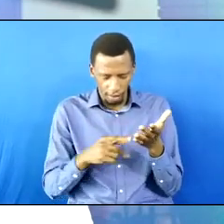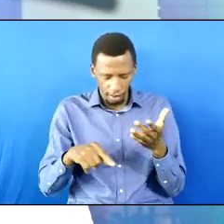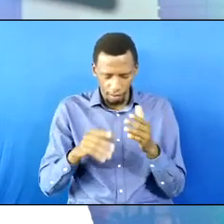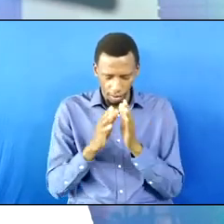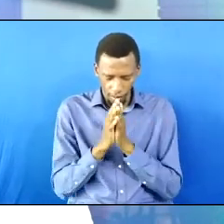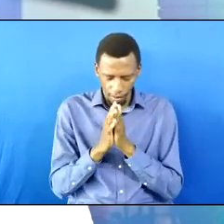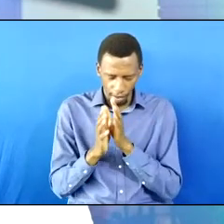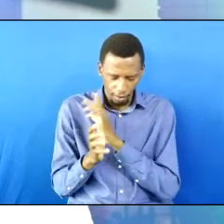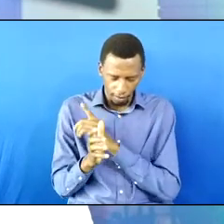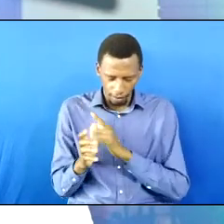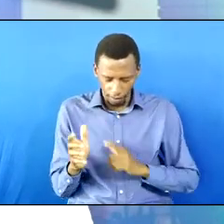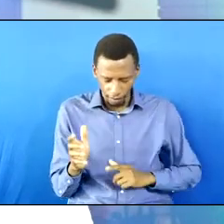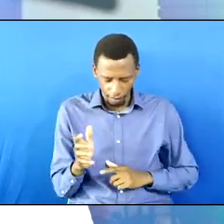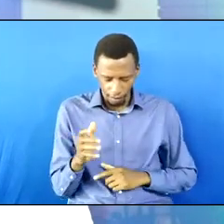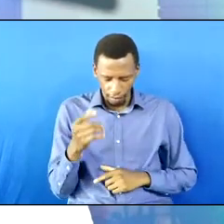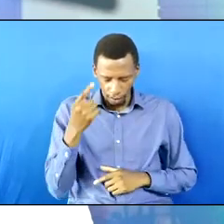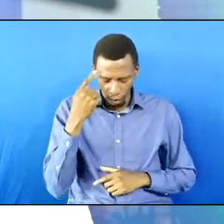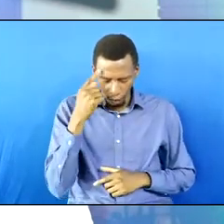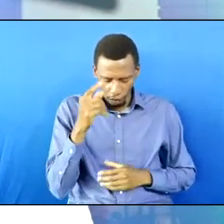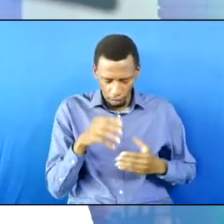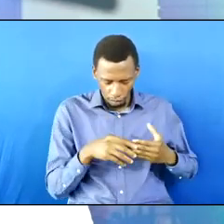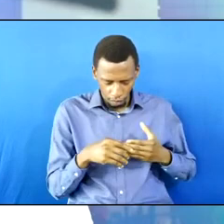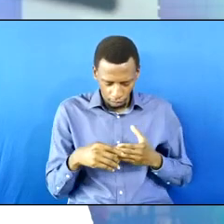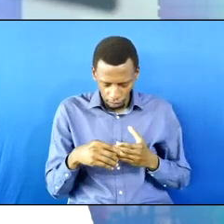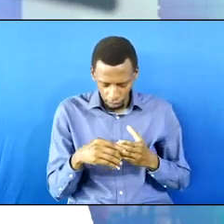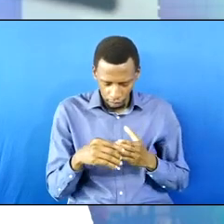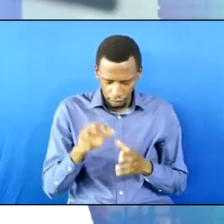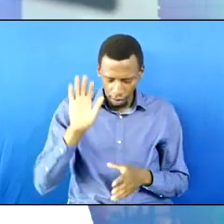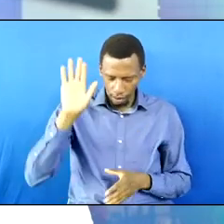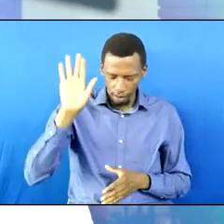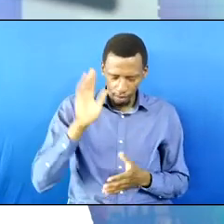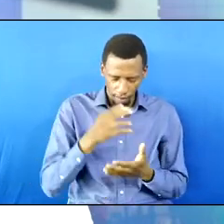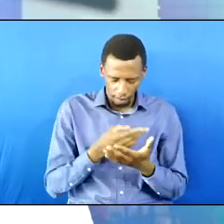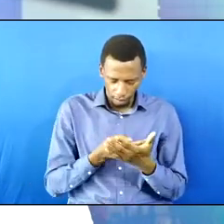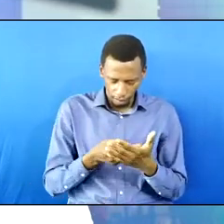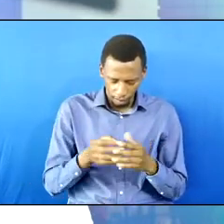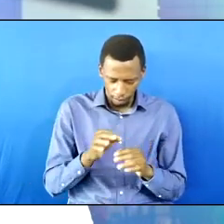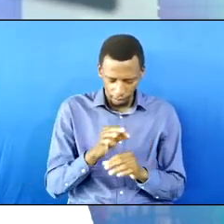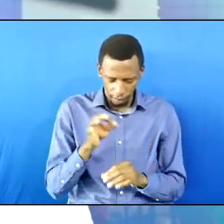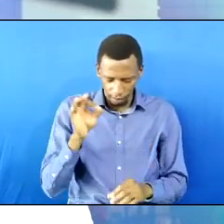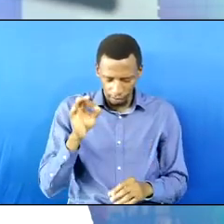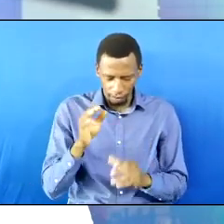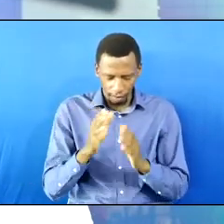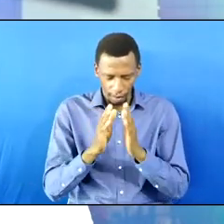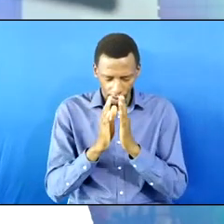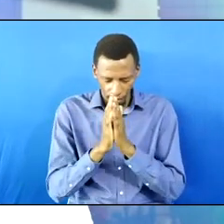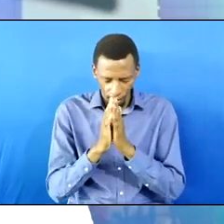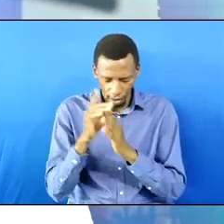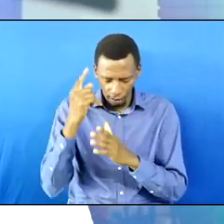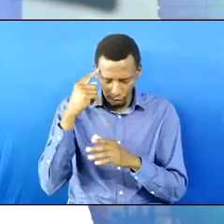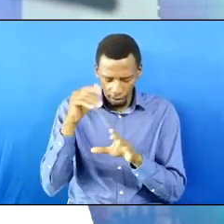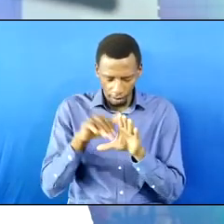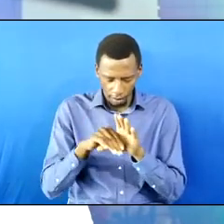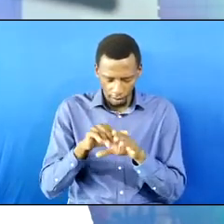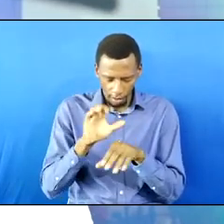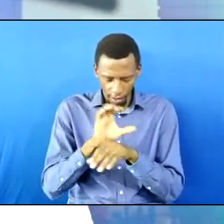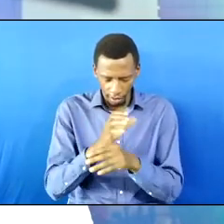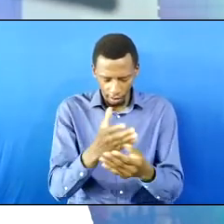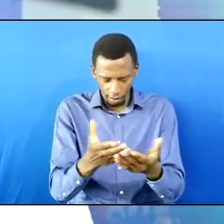pray, Lord, for the guidance of your Holy Spirit. I pray for the congregation and for